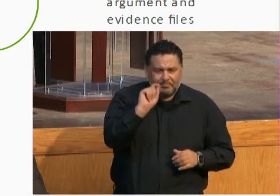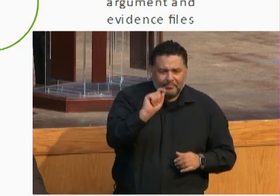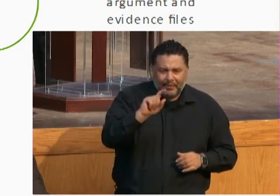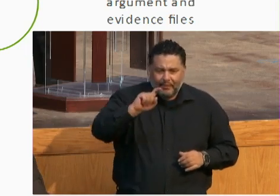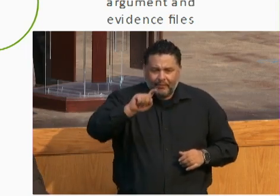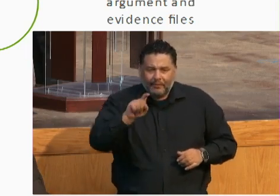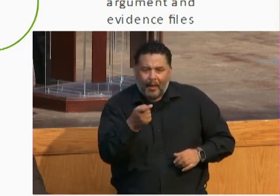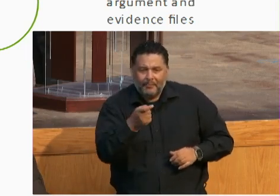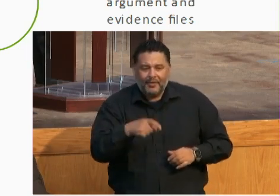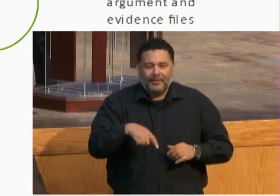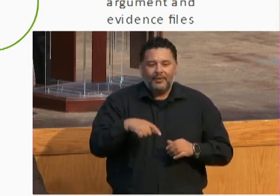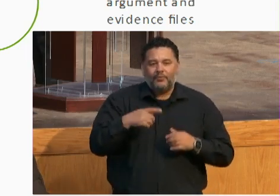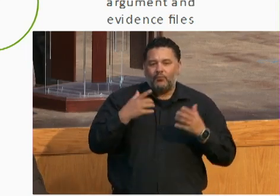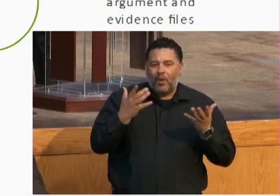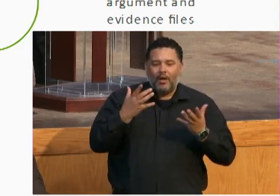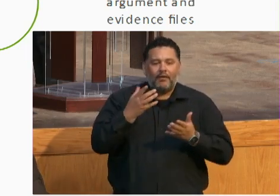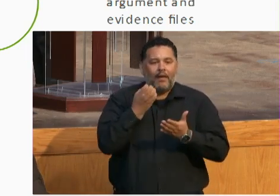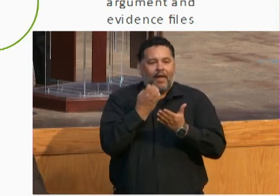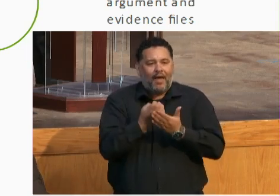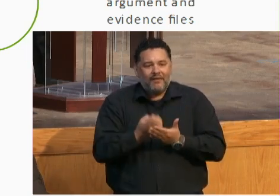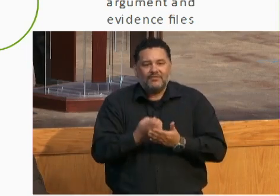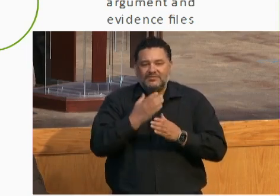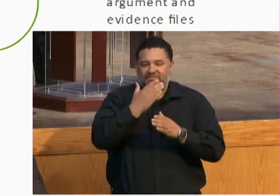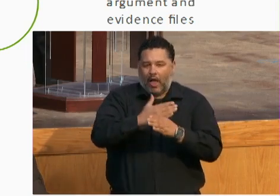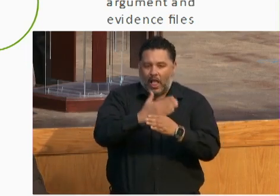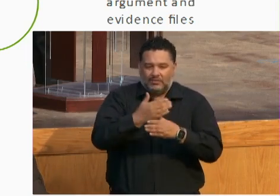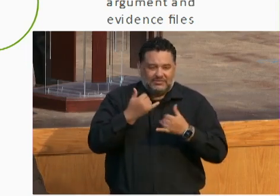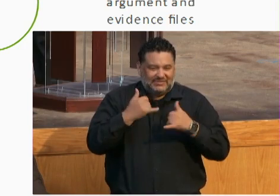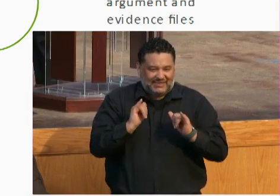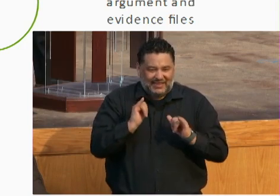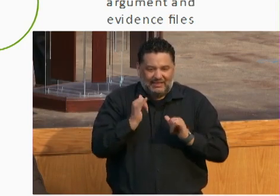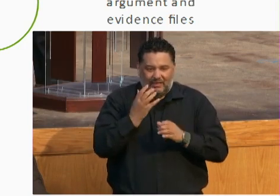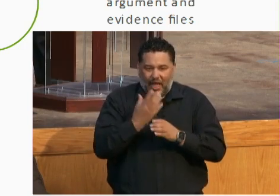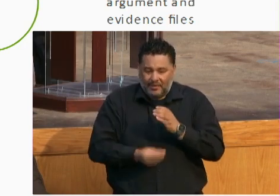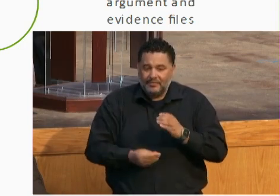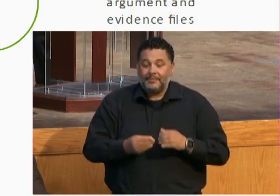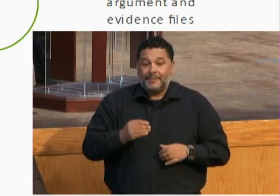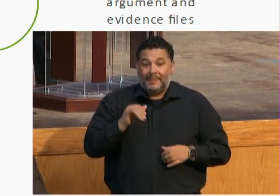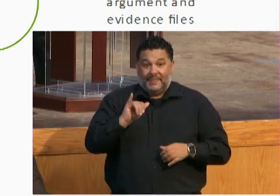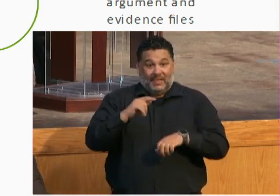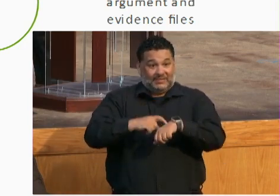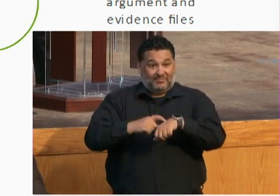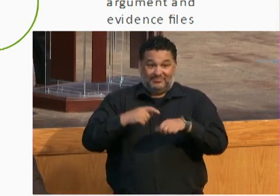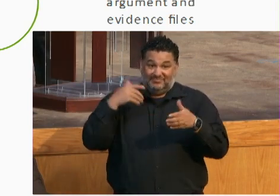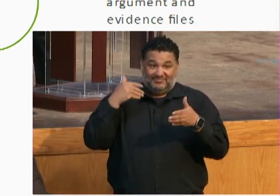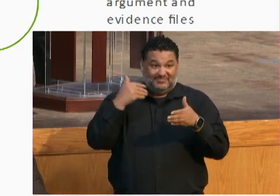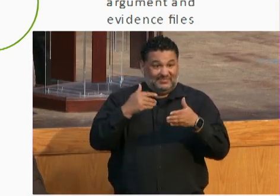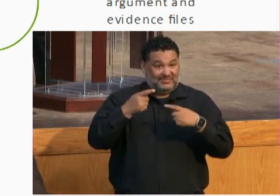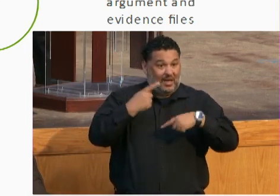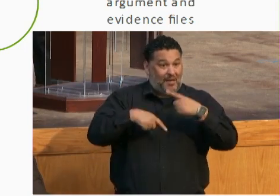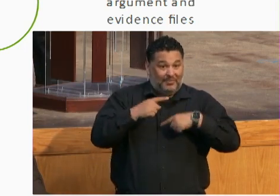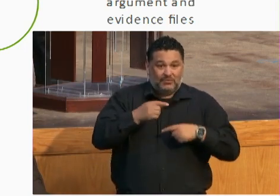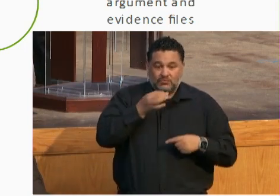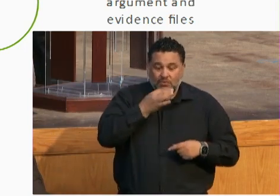evidence files we may still be lacking and things like that. So that time is coming. So basically that's my